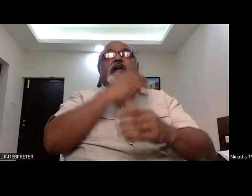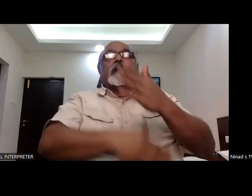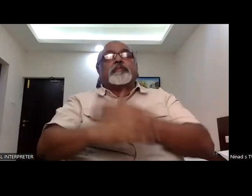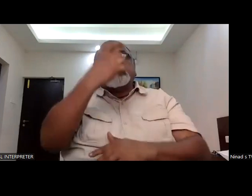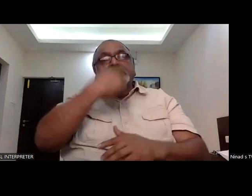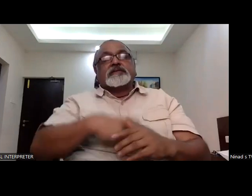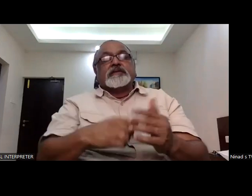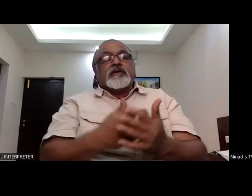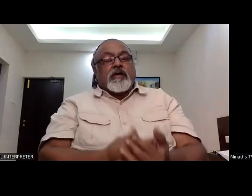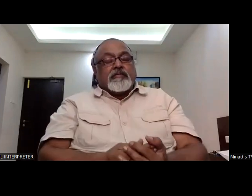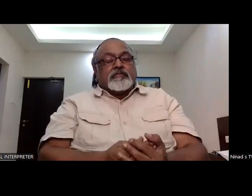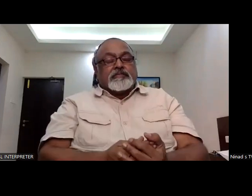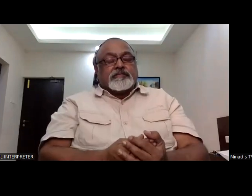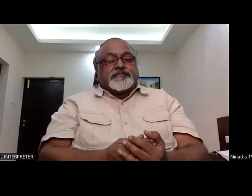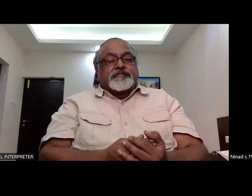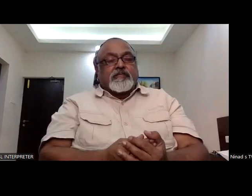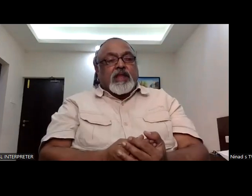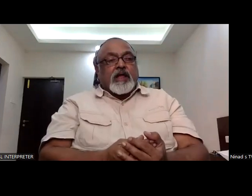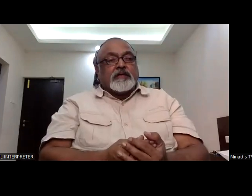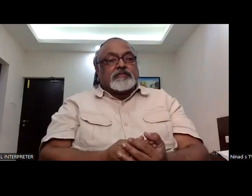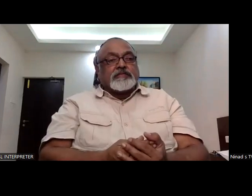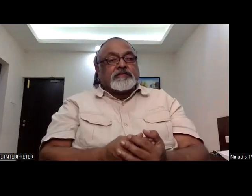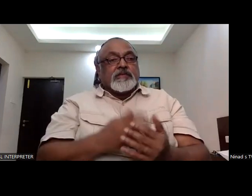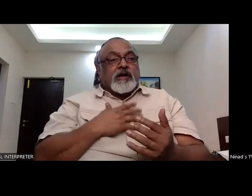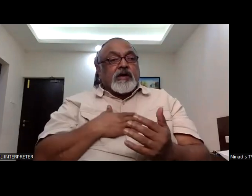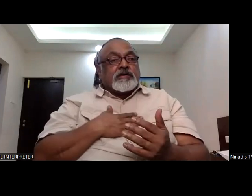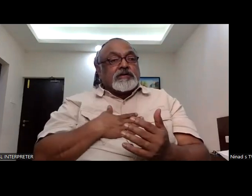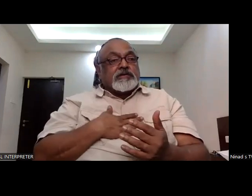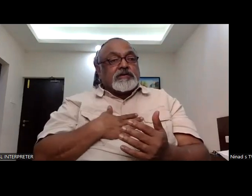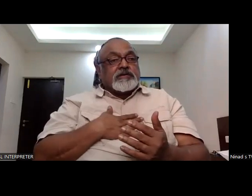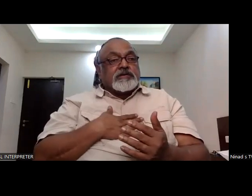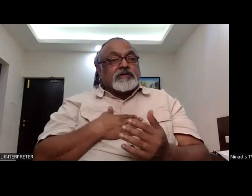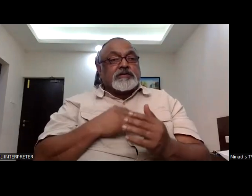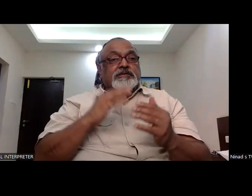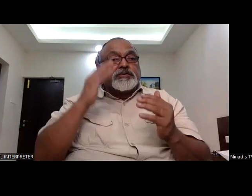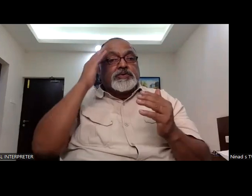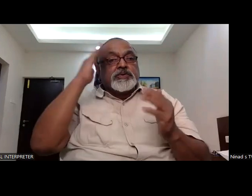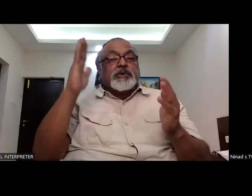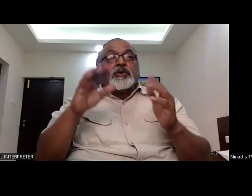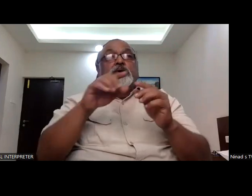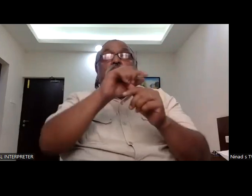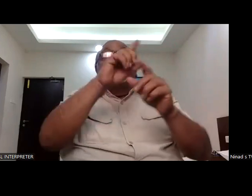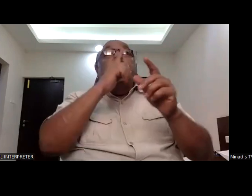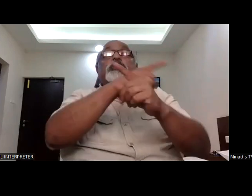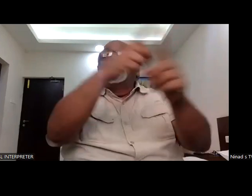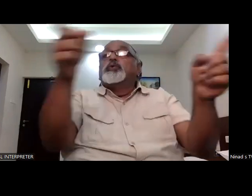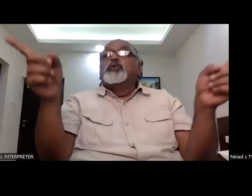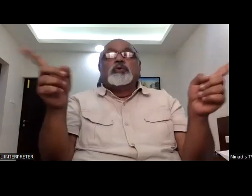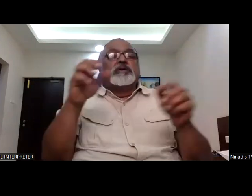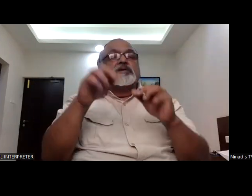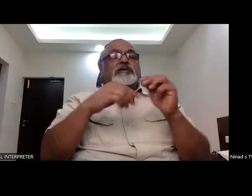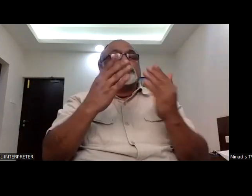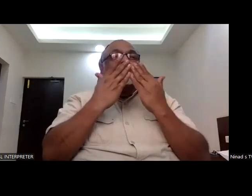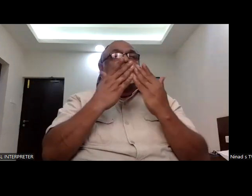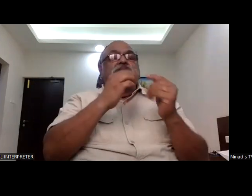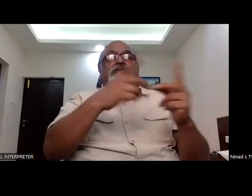disability. So as I do not know about the target audience over here, but